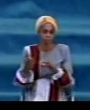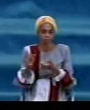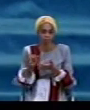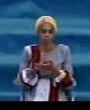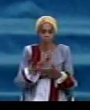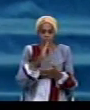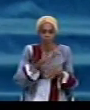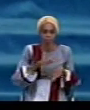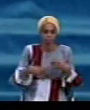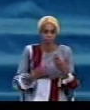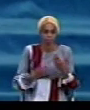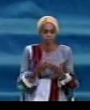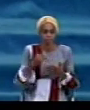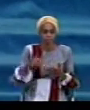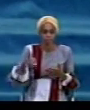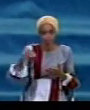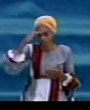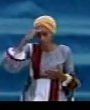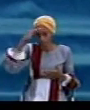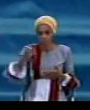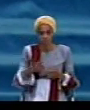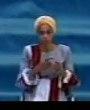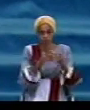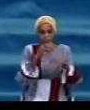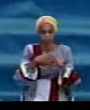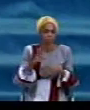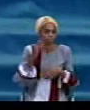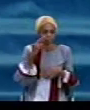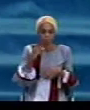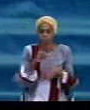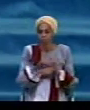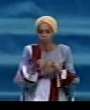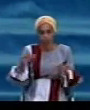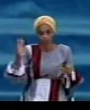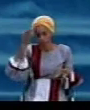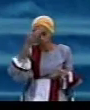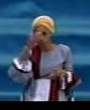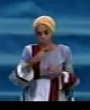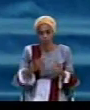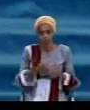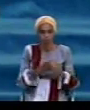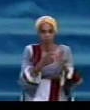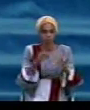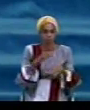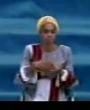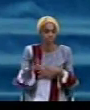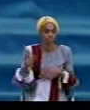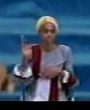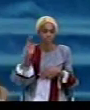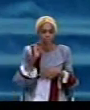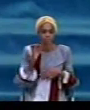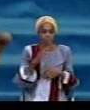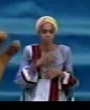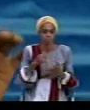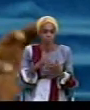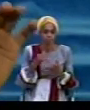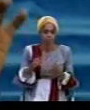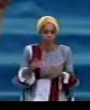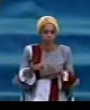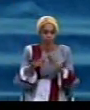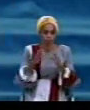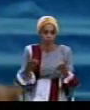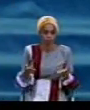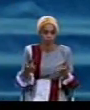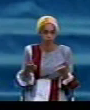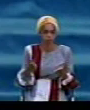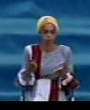was running after me. I didn't know. So the guy was running after me. So he just gently opened